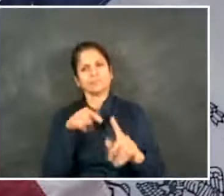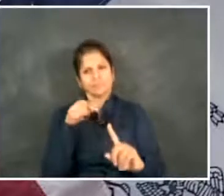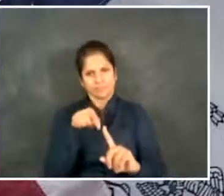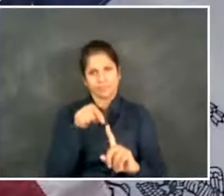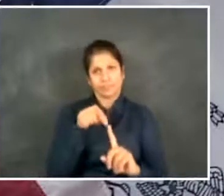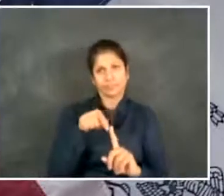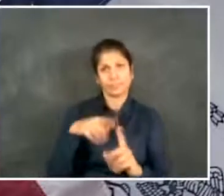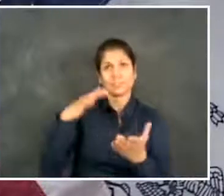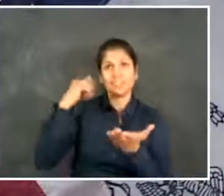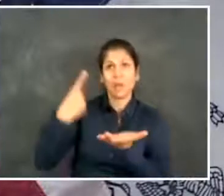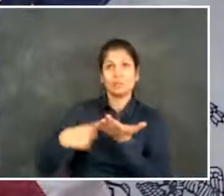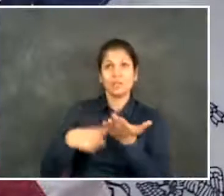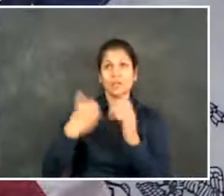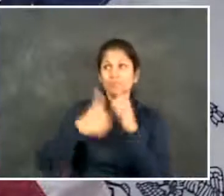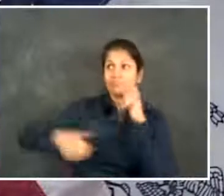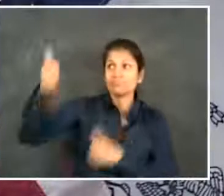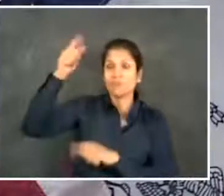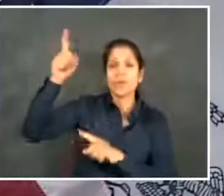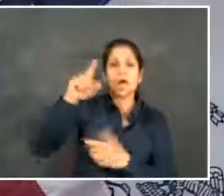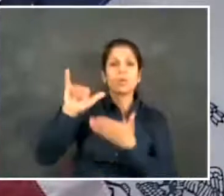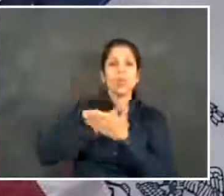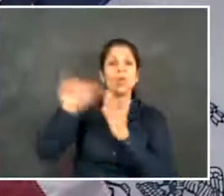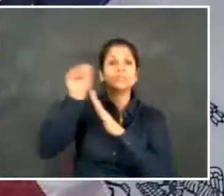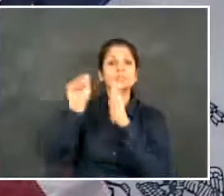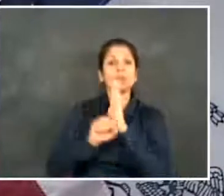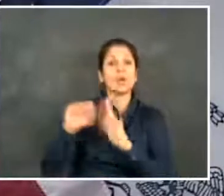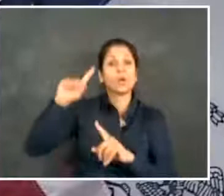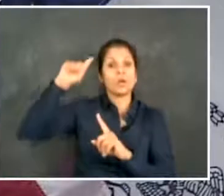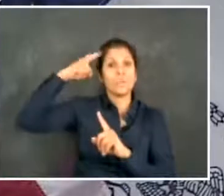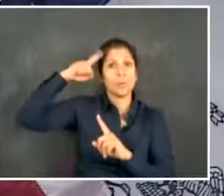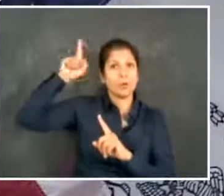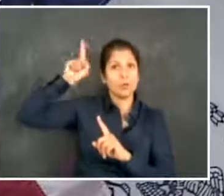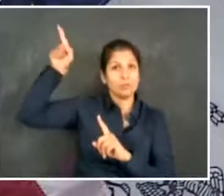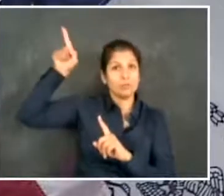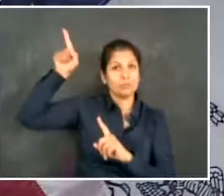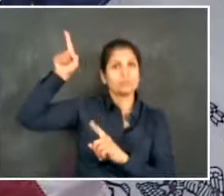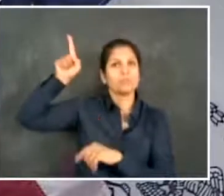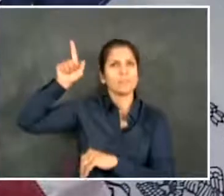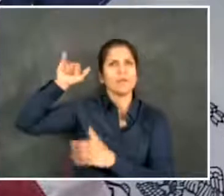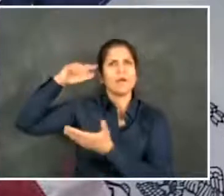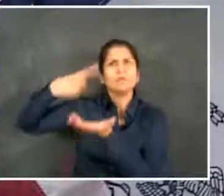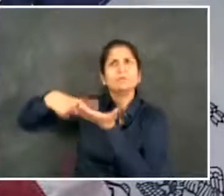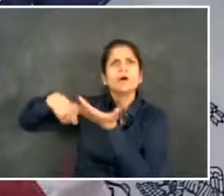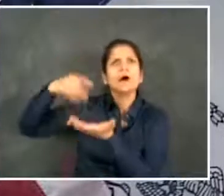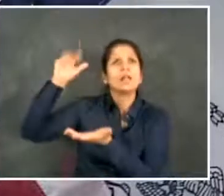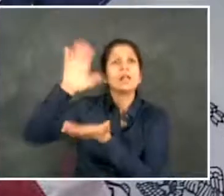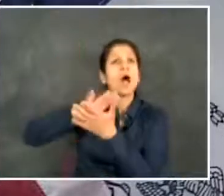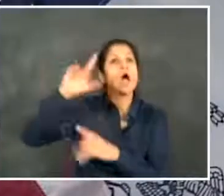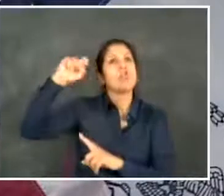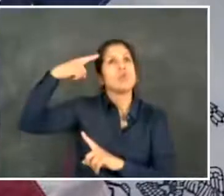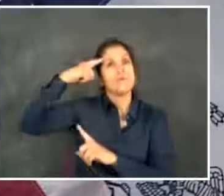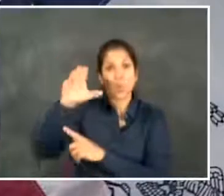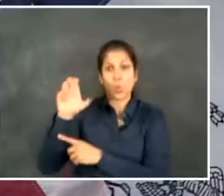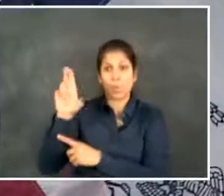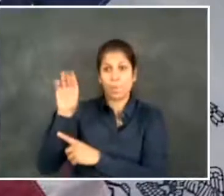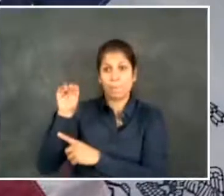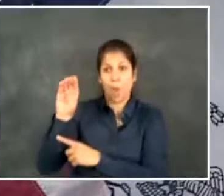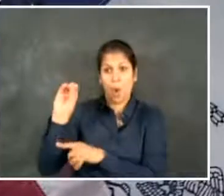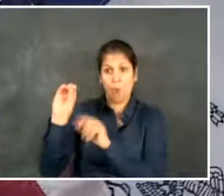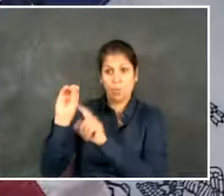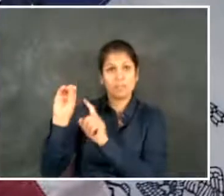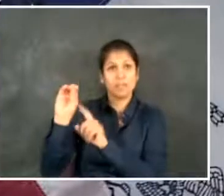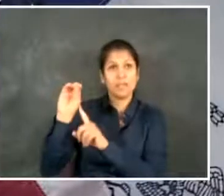announce today? And my second question is, what exactly is involved with the monitoring and enforcing of these